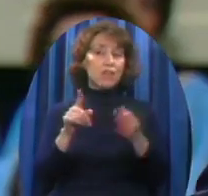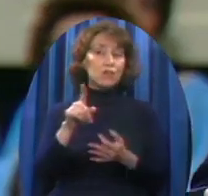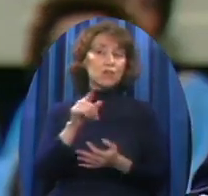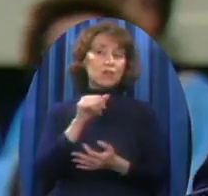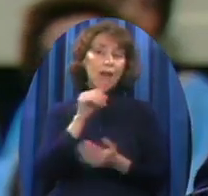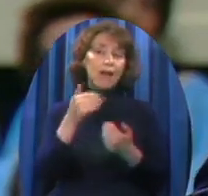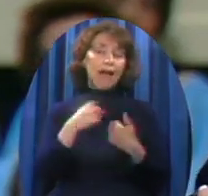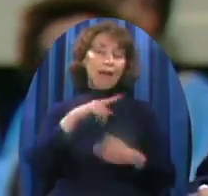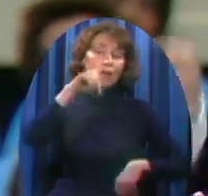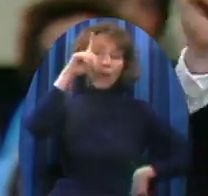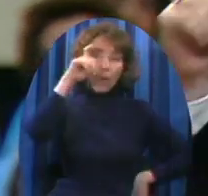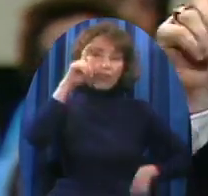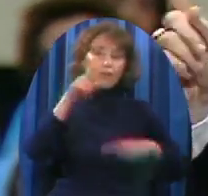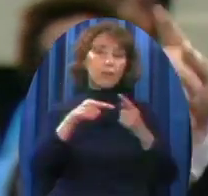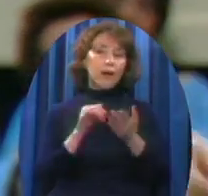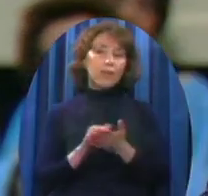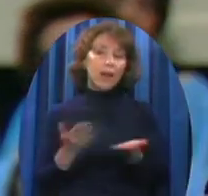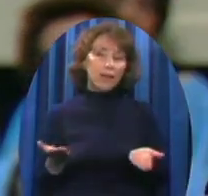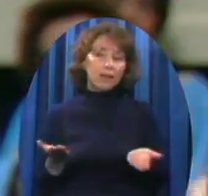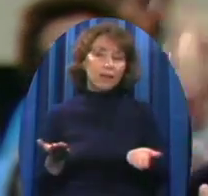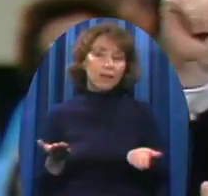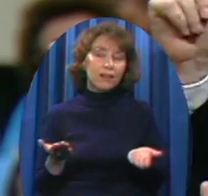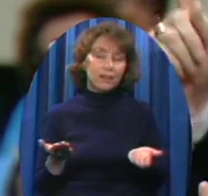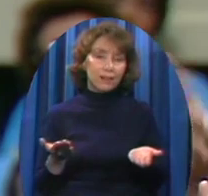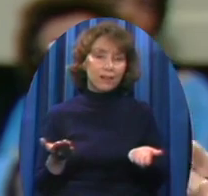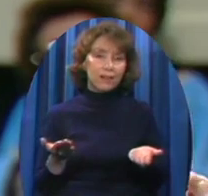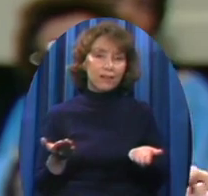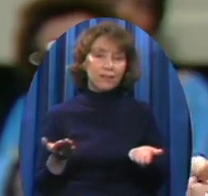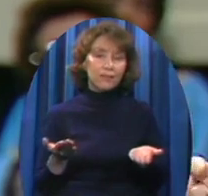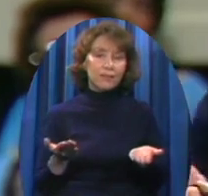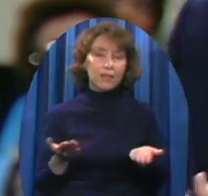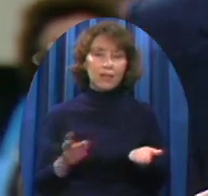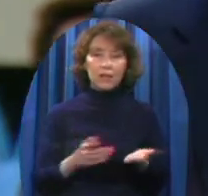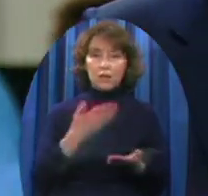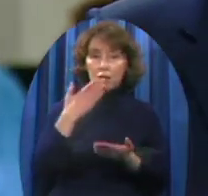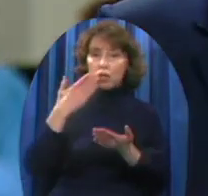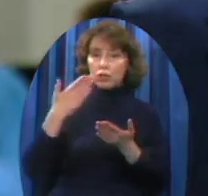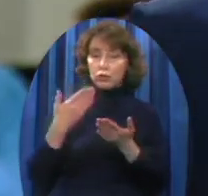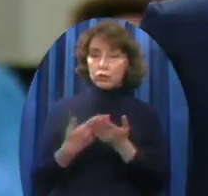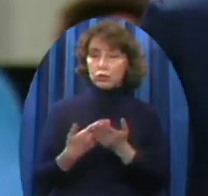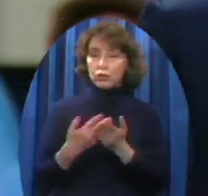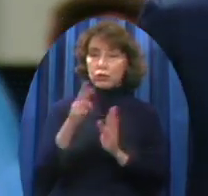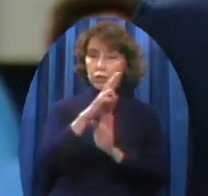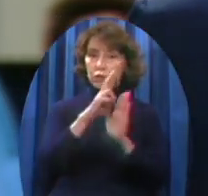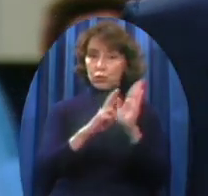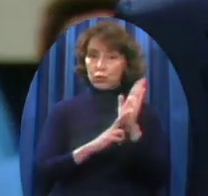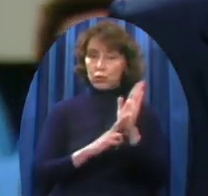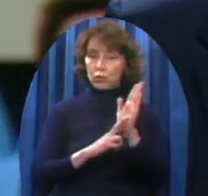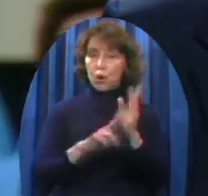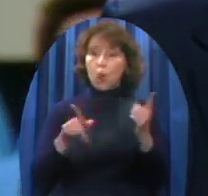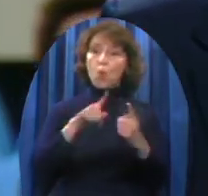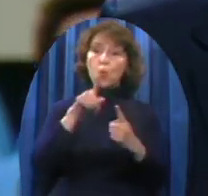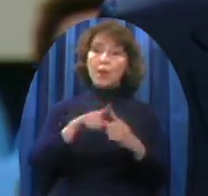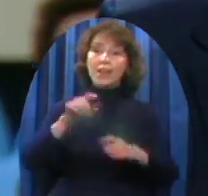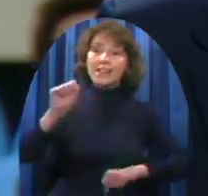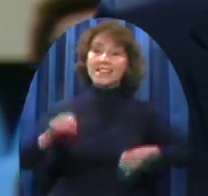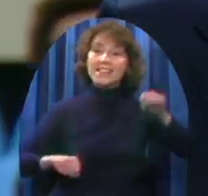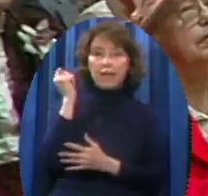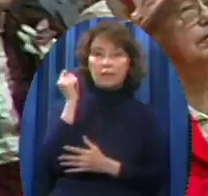down there? I said, the fact is, and a good rule of thumb for Christian behavior is, when in doubt, leave it